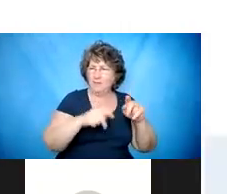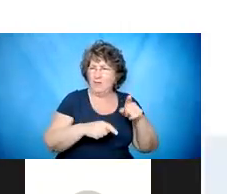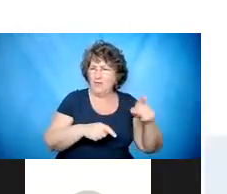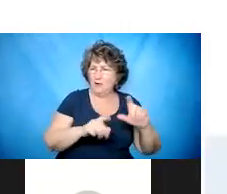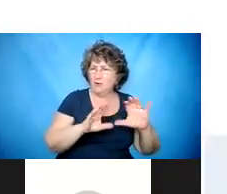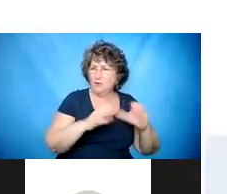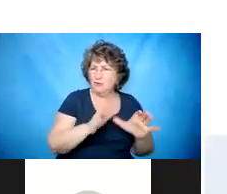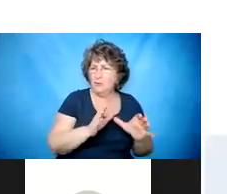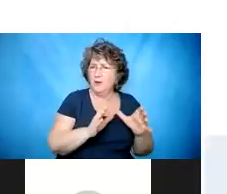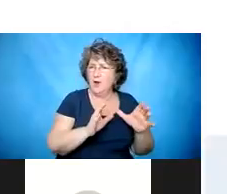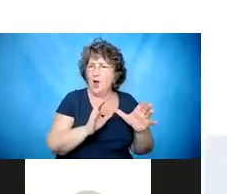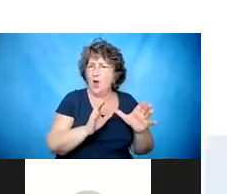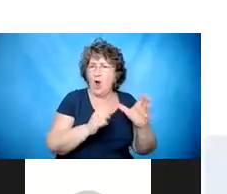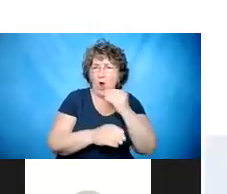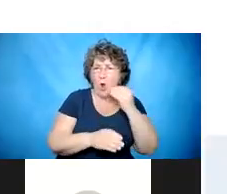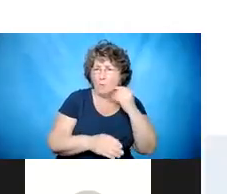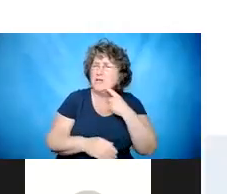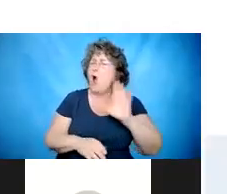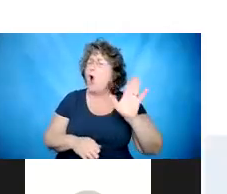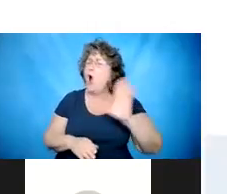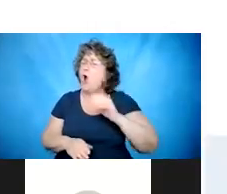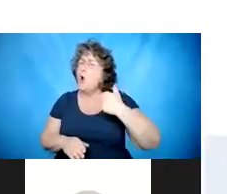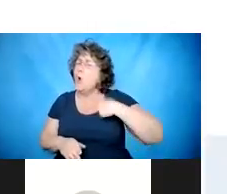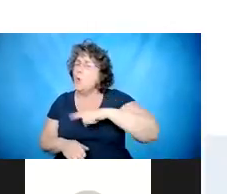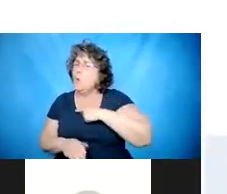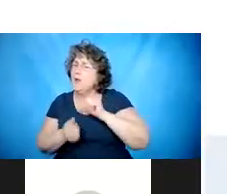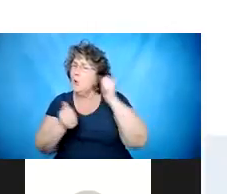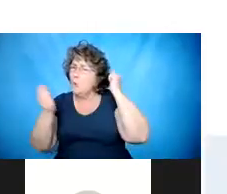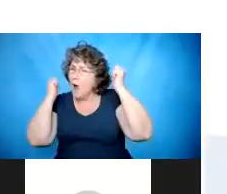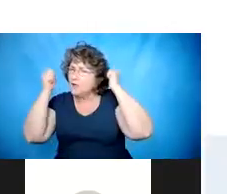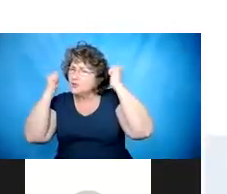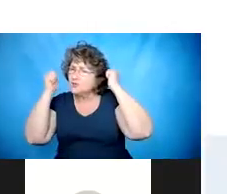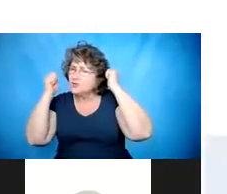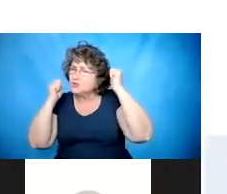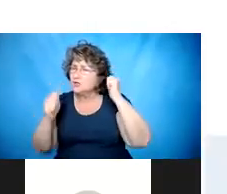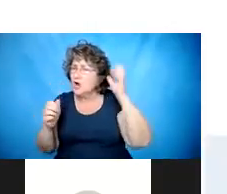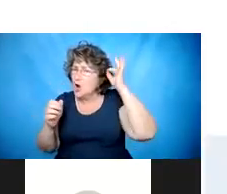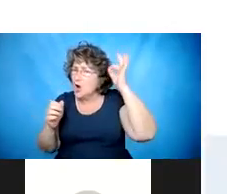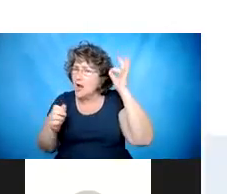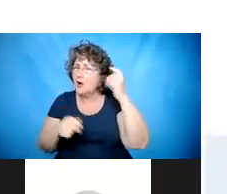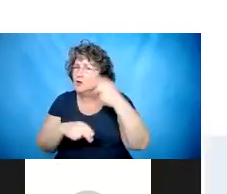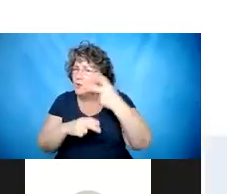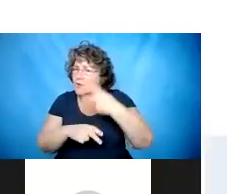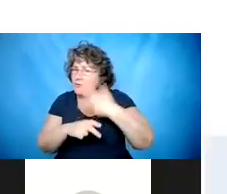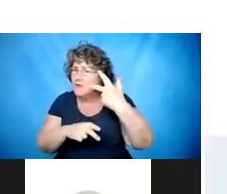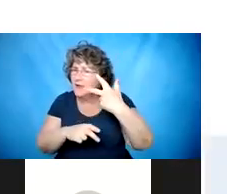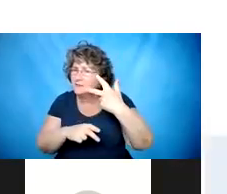in the home. And so we actually had the opportunity to explain that that's actually too frequent for our hair